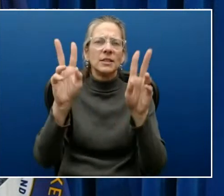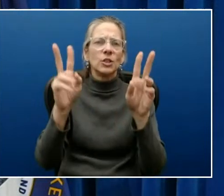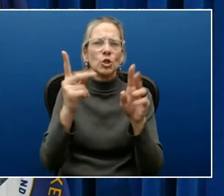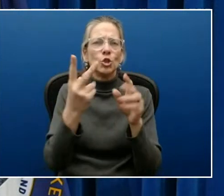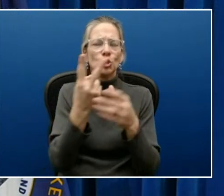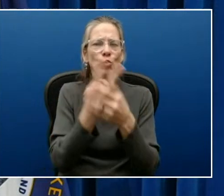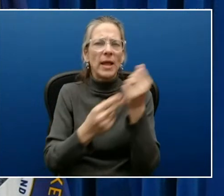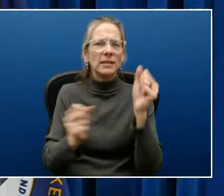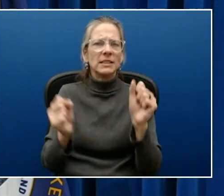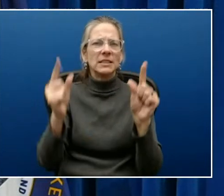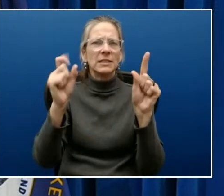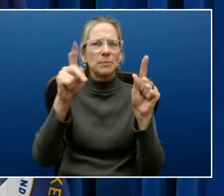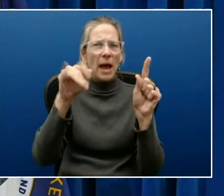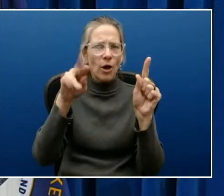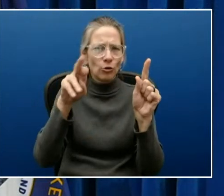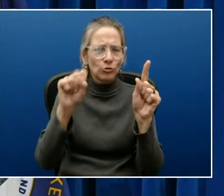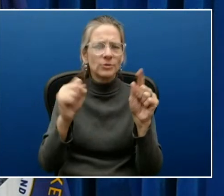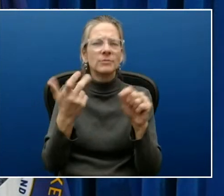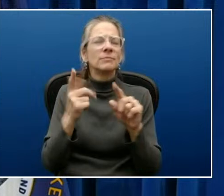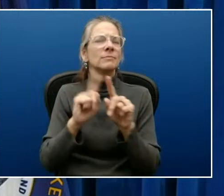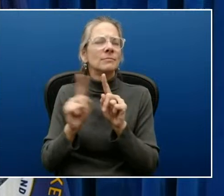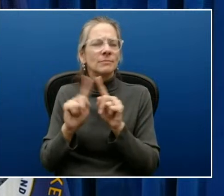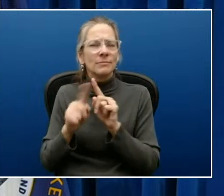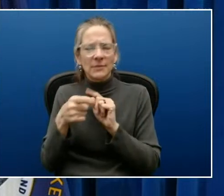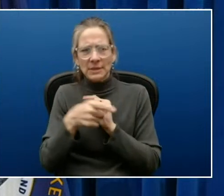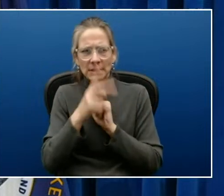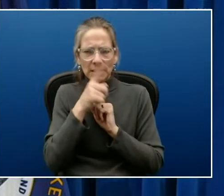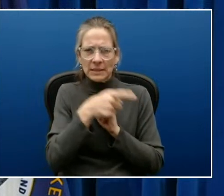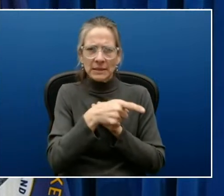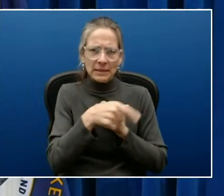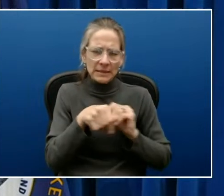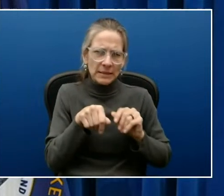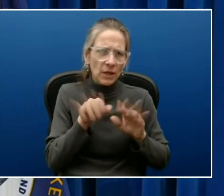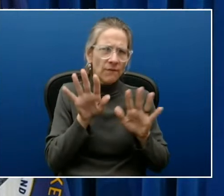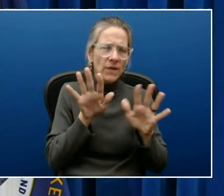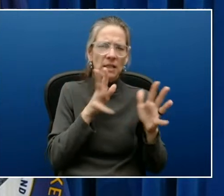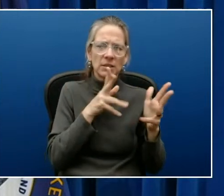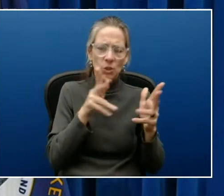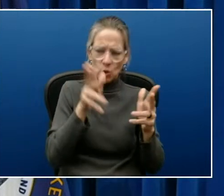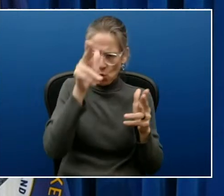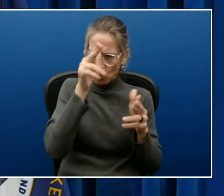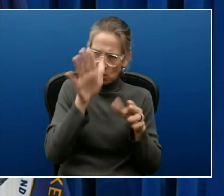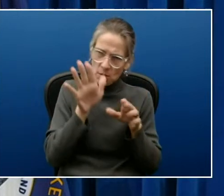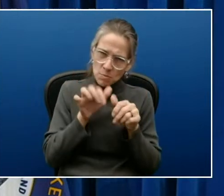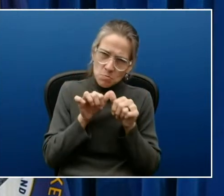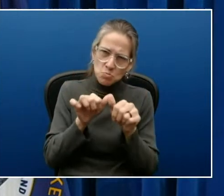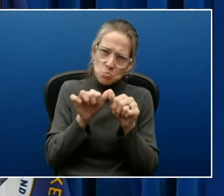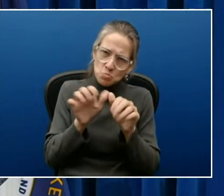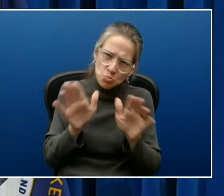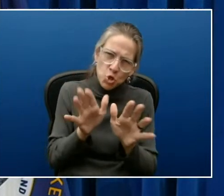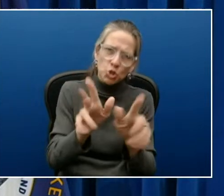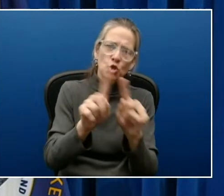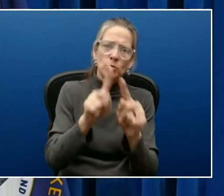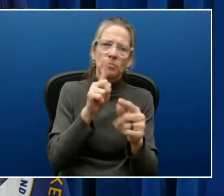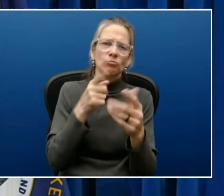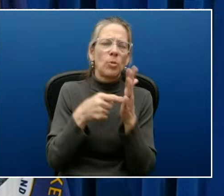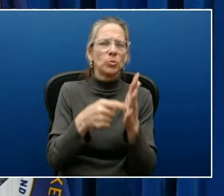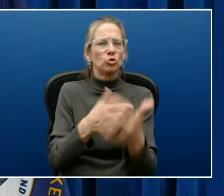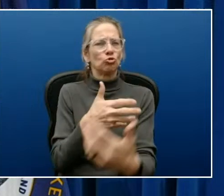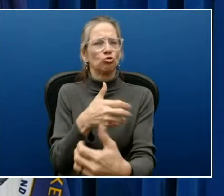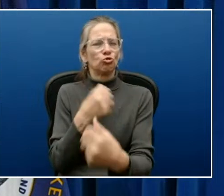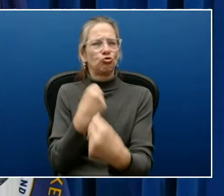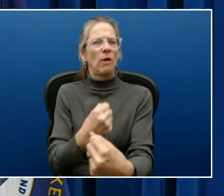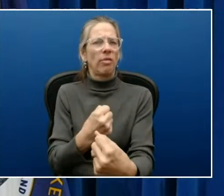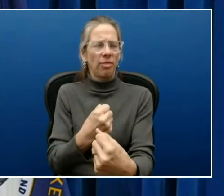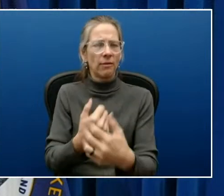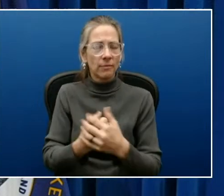fighting through the race symbolizes sacrifice, and the horse pushing forward represents strength. One